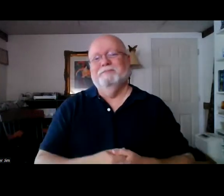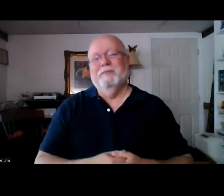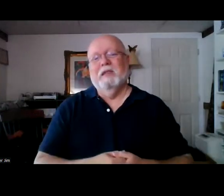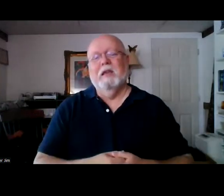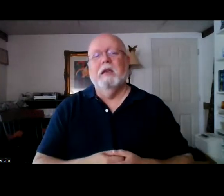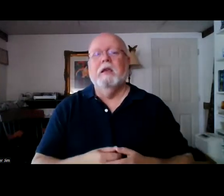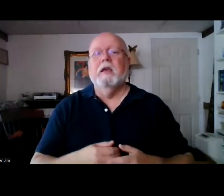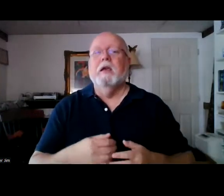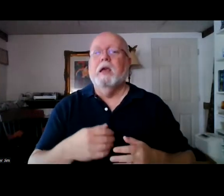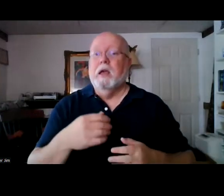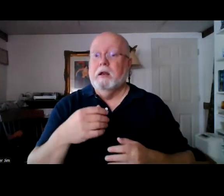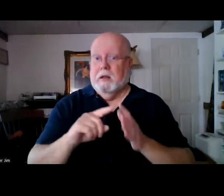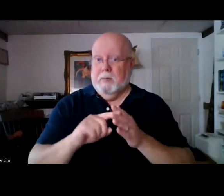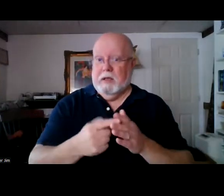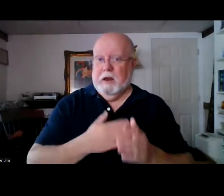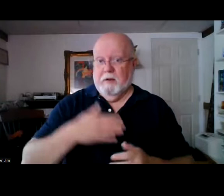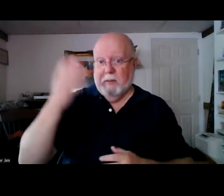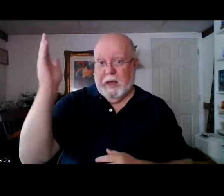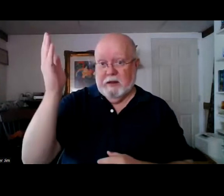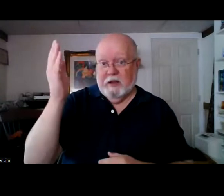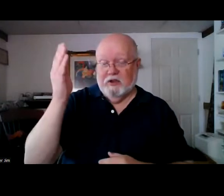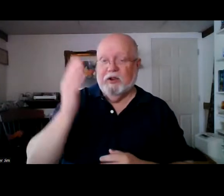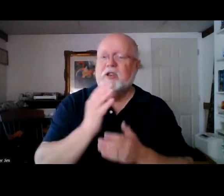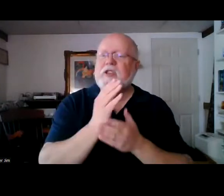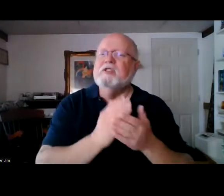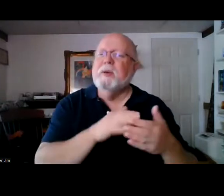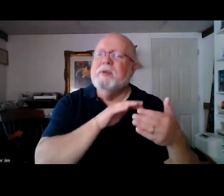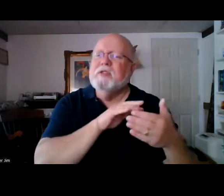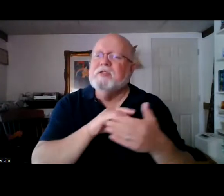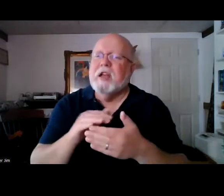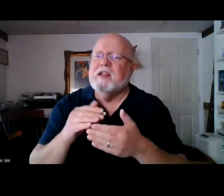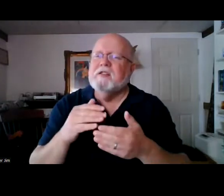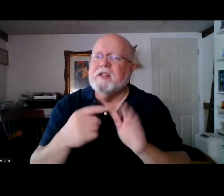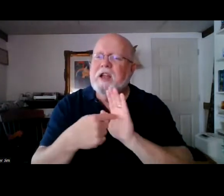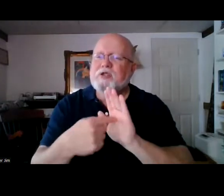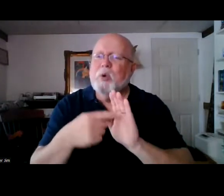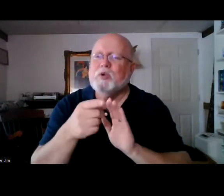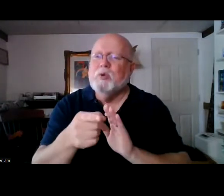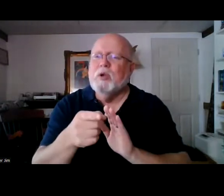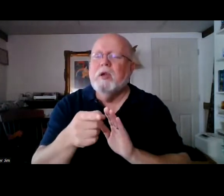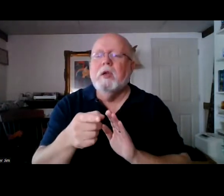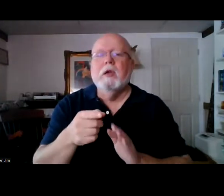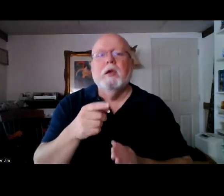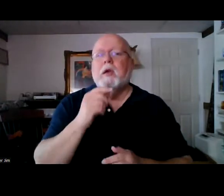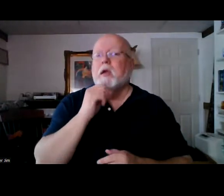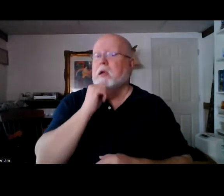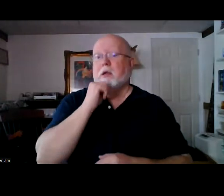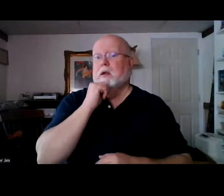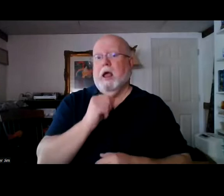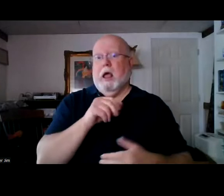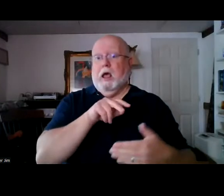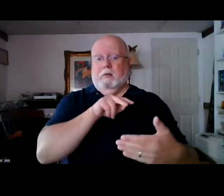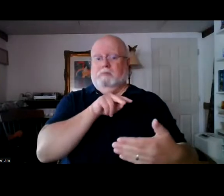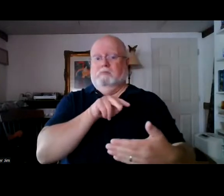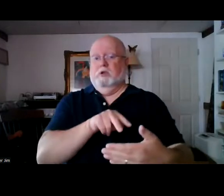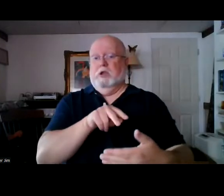studies I presented, the ones by Bishkoff and Hankinson and Carlson, they were not specifically looking at gender. They were looking at